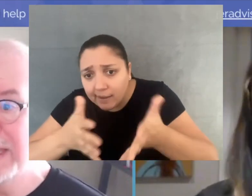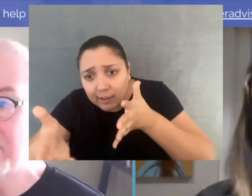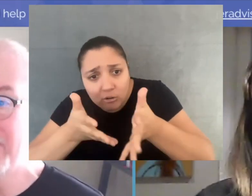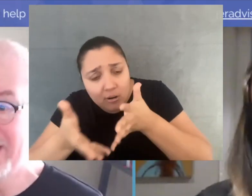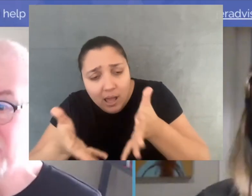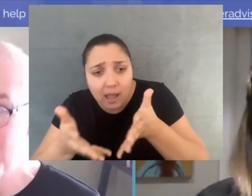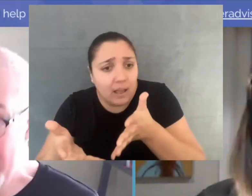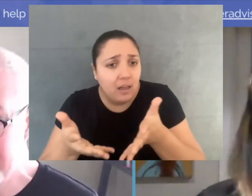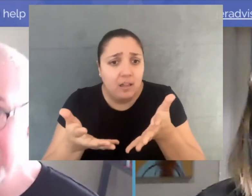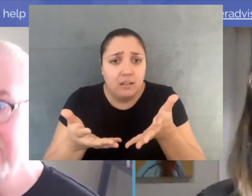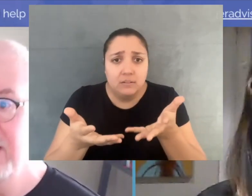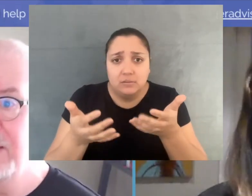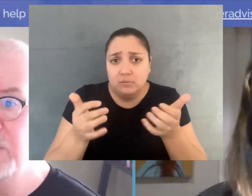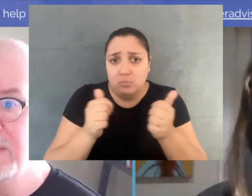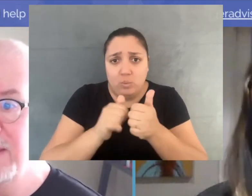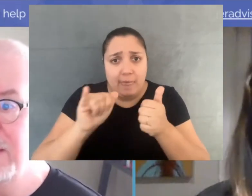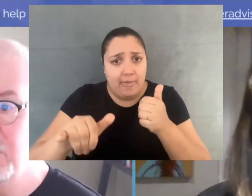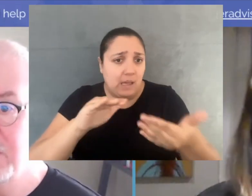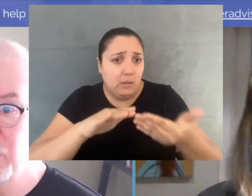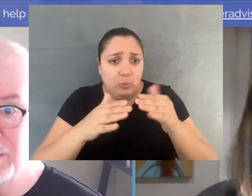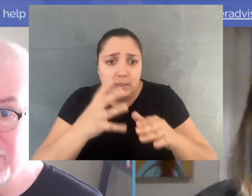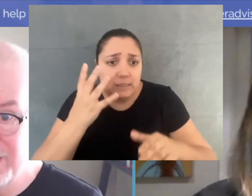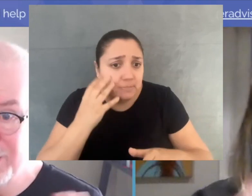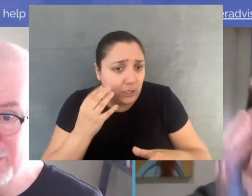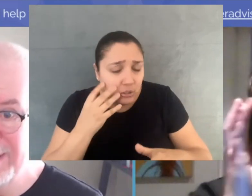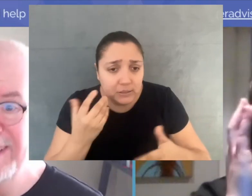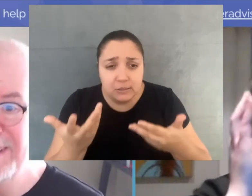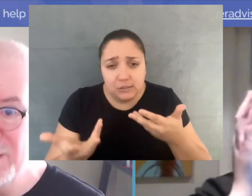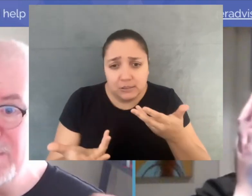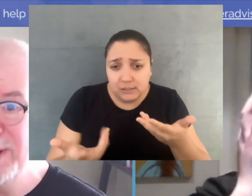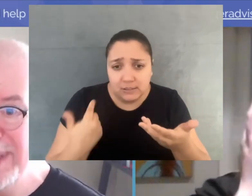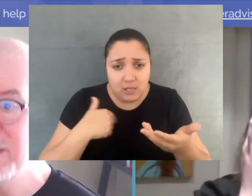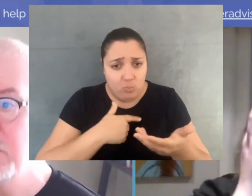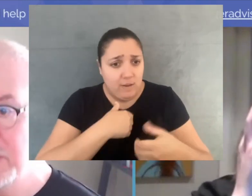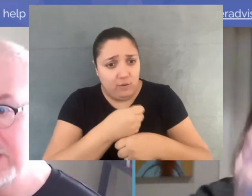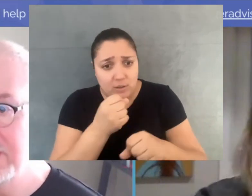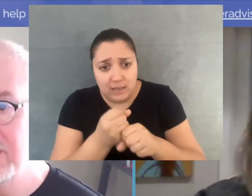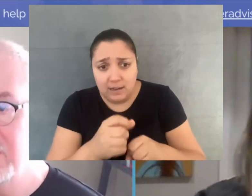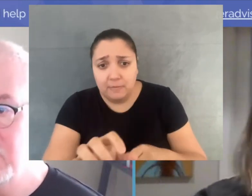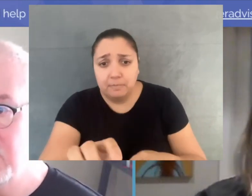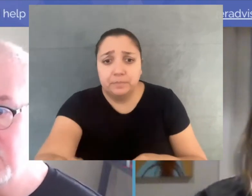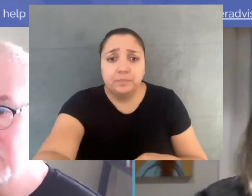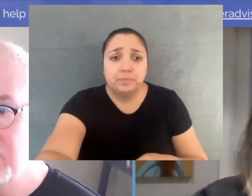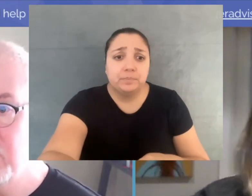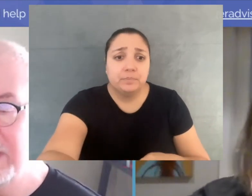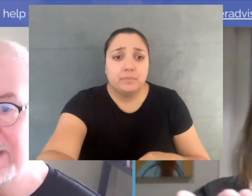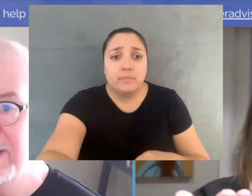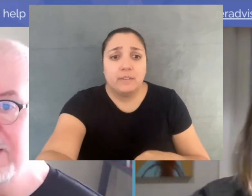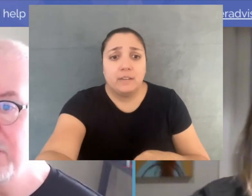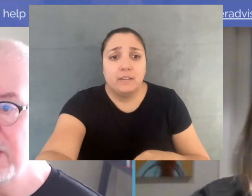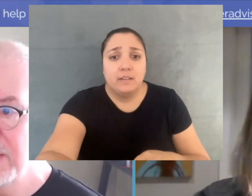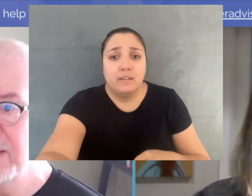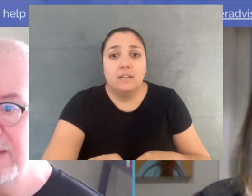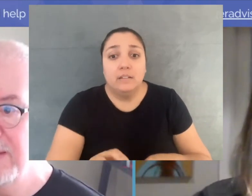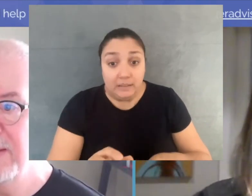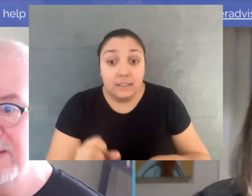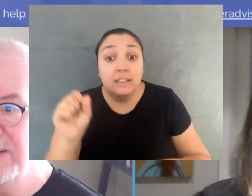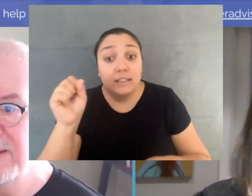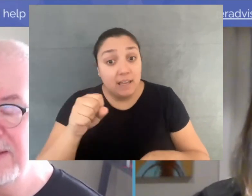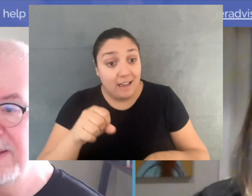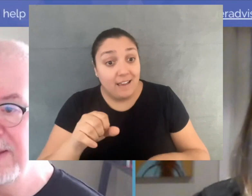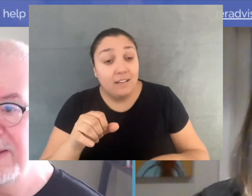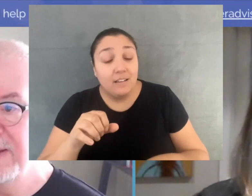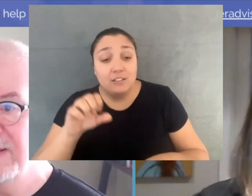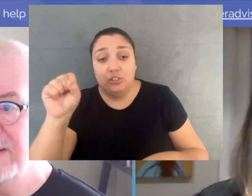with being able to interact with this community experience, that we've created? That